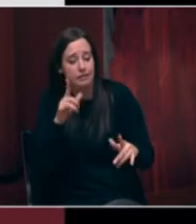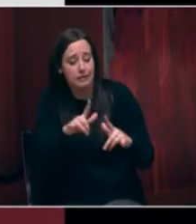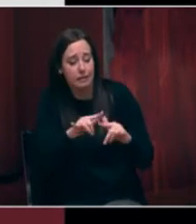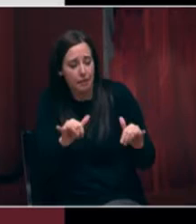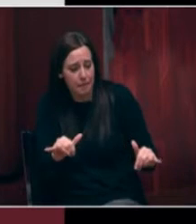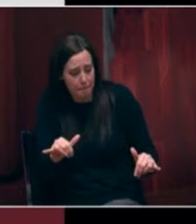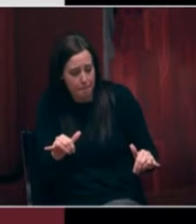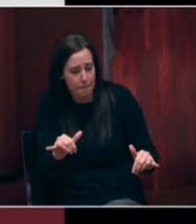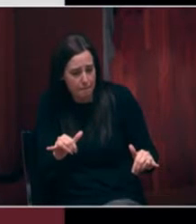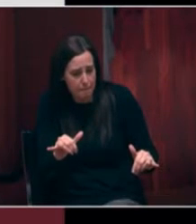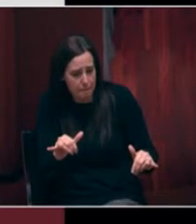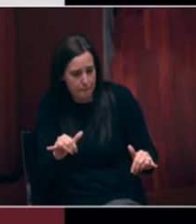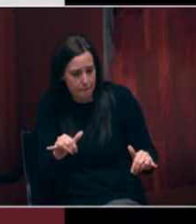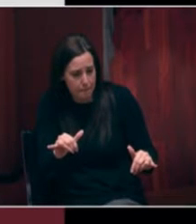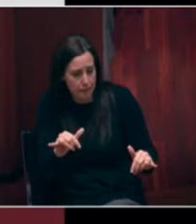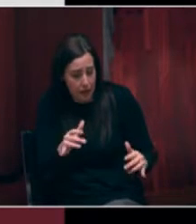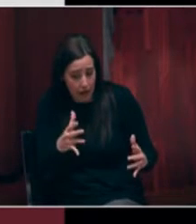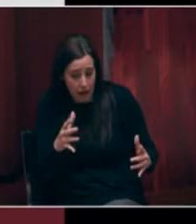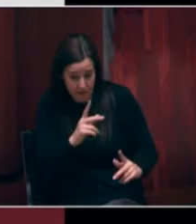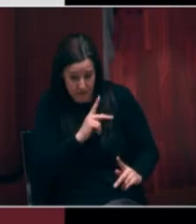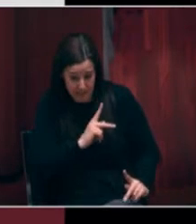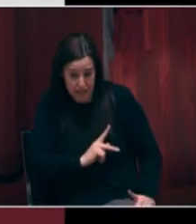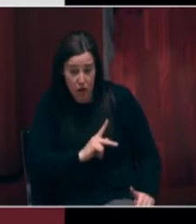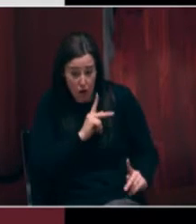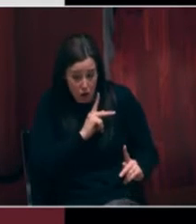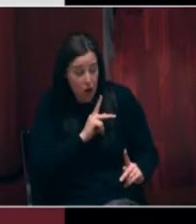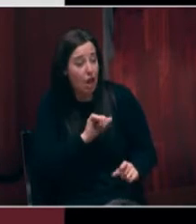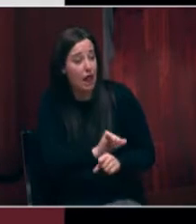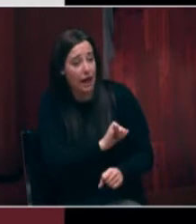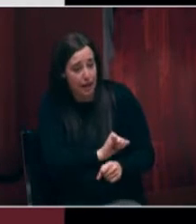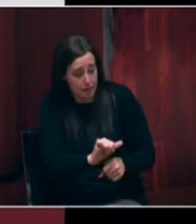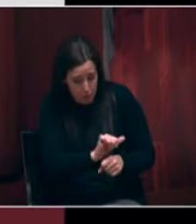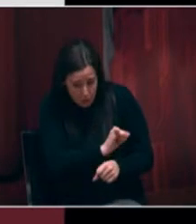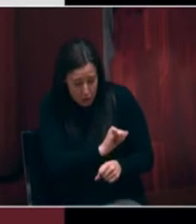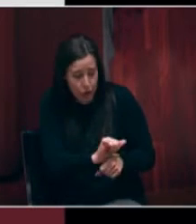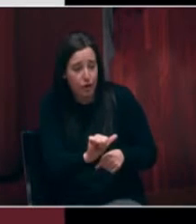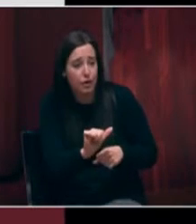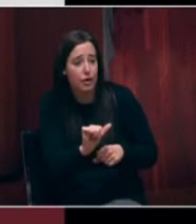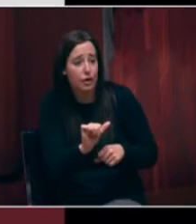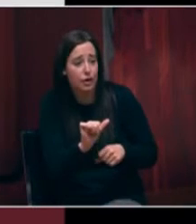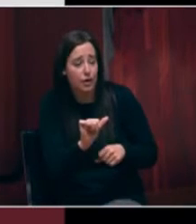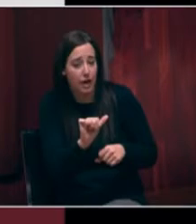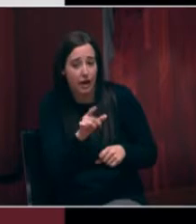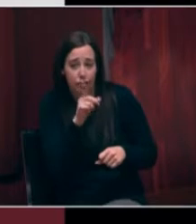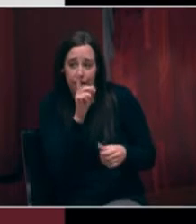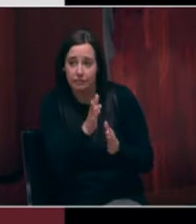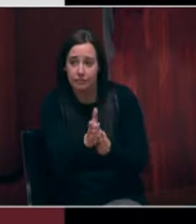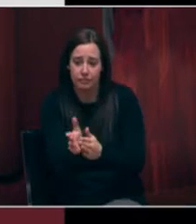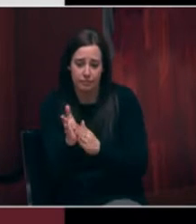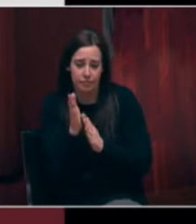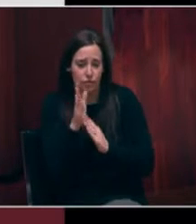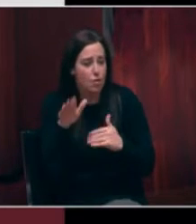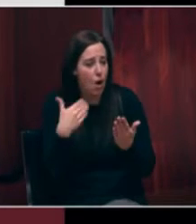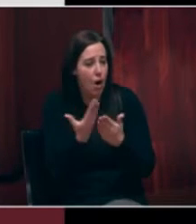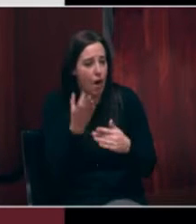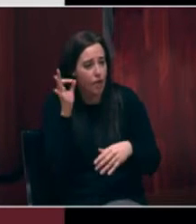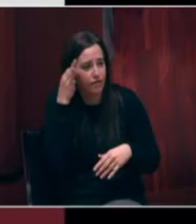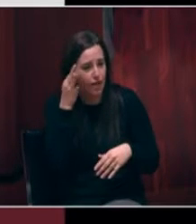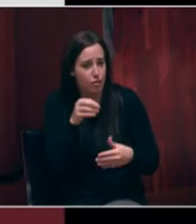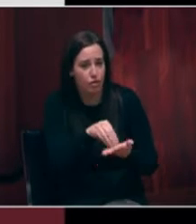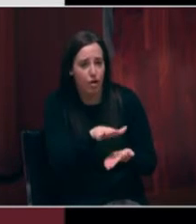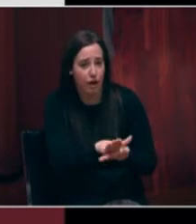darn physical labor involving disposal. And a shout-out should go to all the Federal Record Centers who over